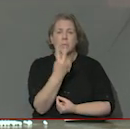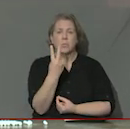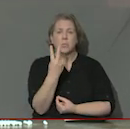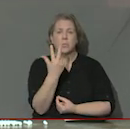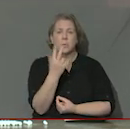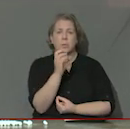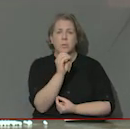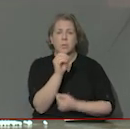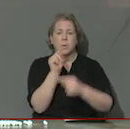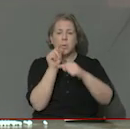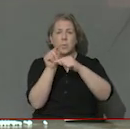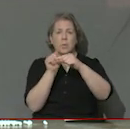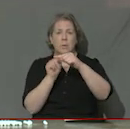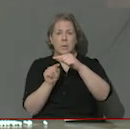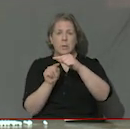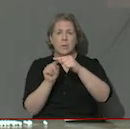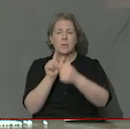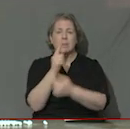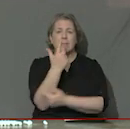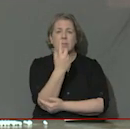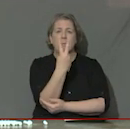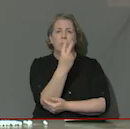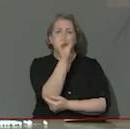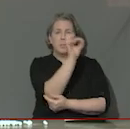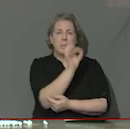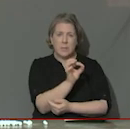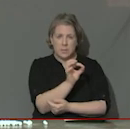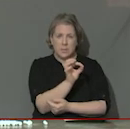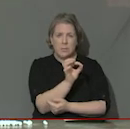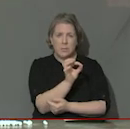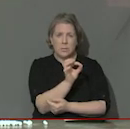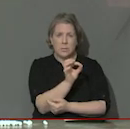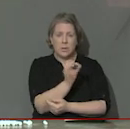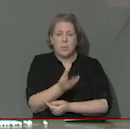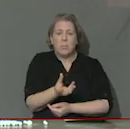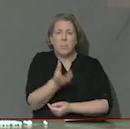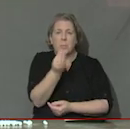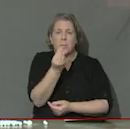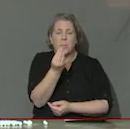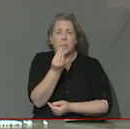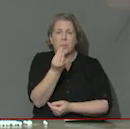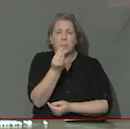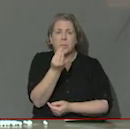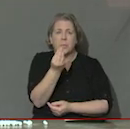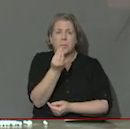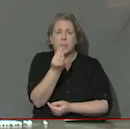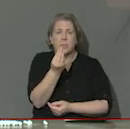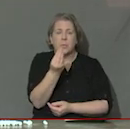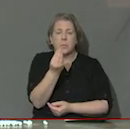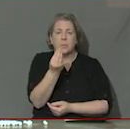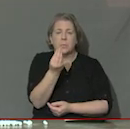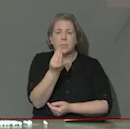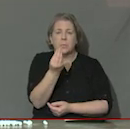51280 divided by 72%. And then we get that